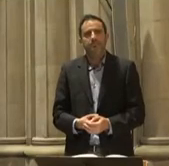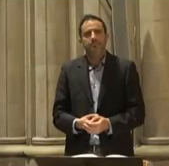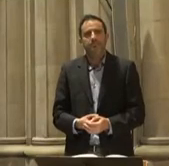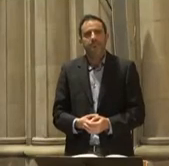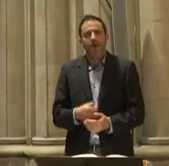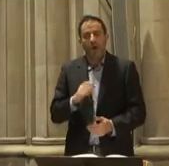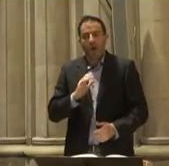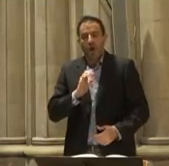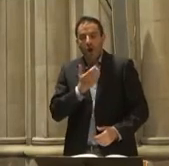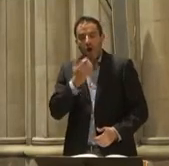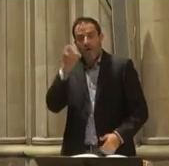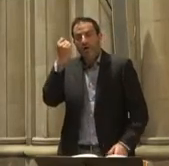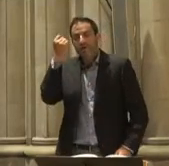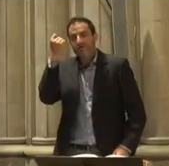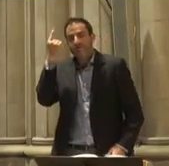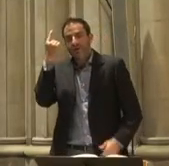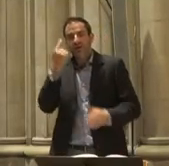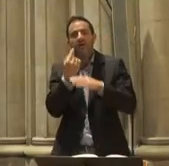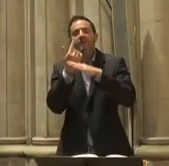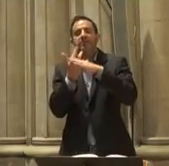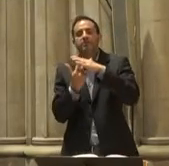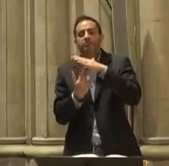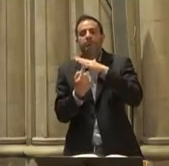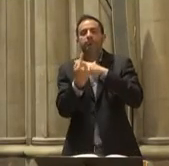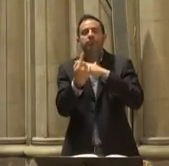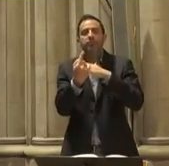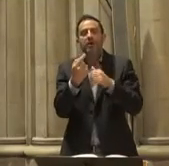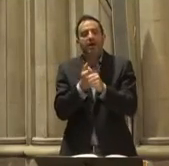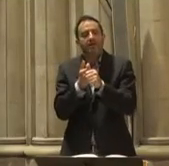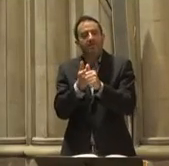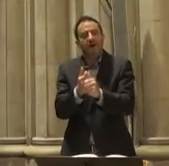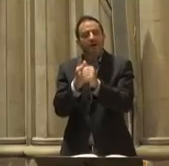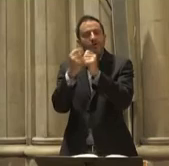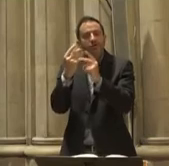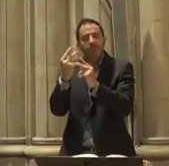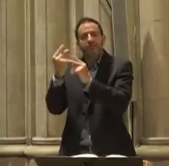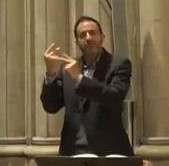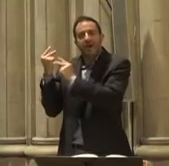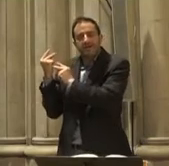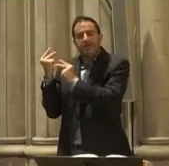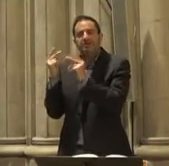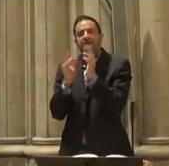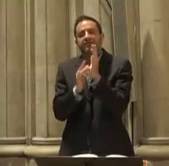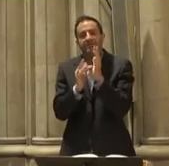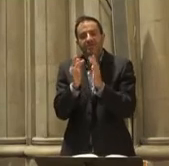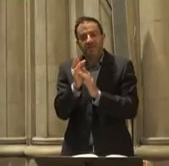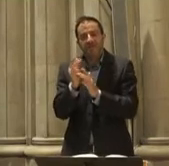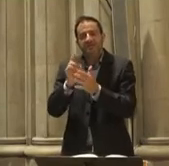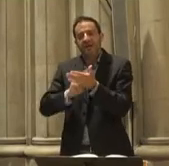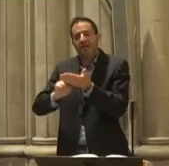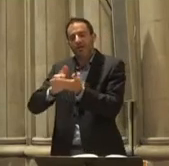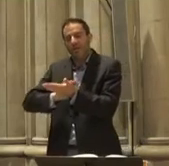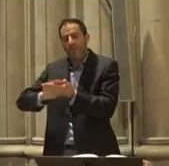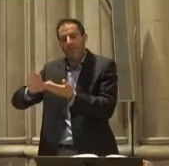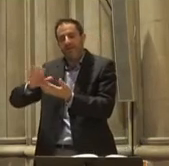Our understanding of the Trinity naturally followed these reflections on the nature of Jesus Christ and the Holy